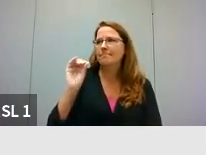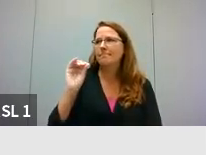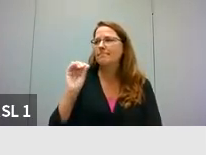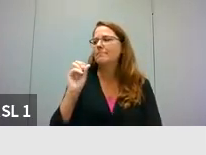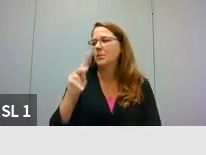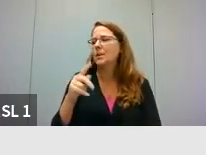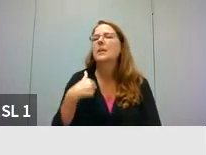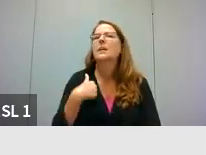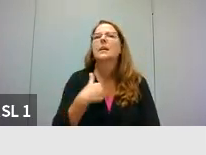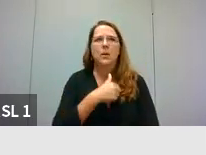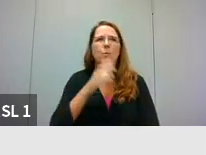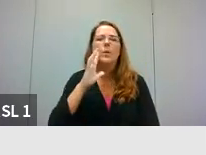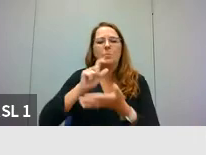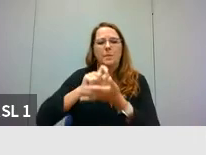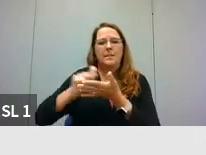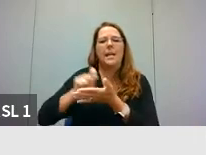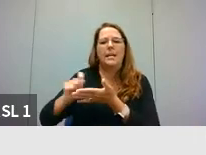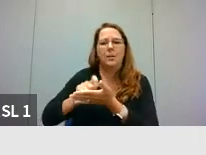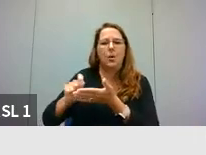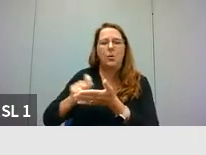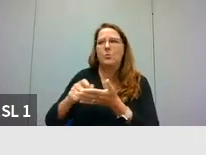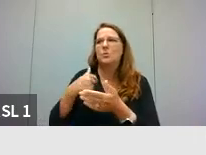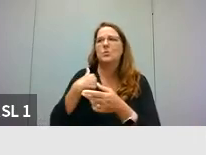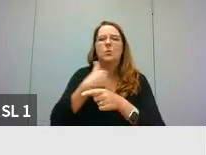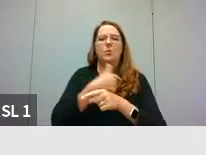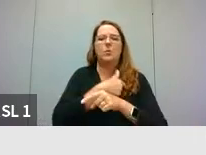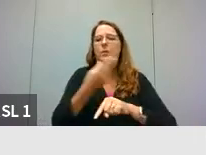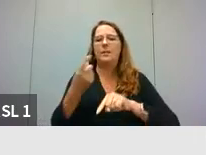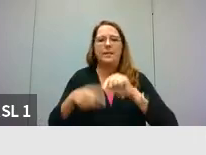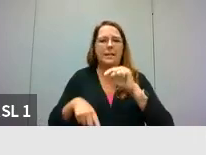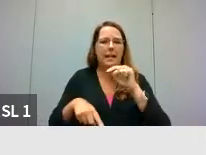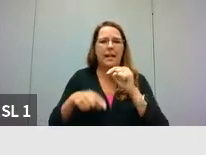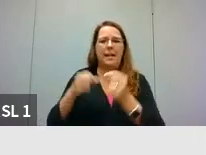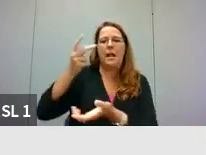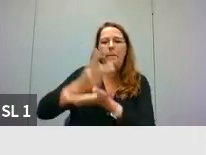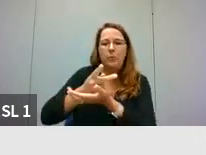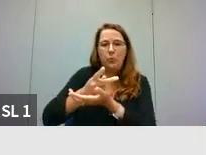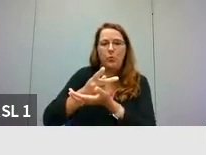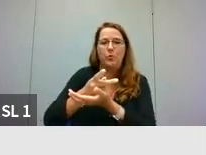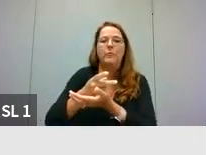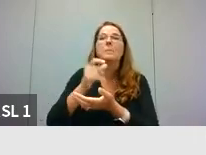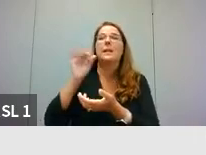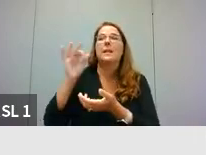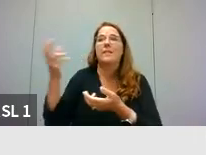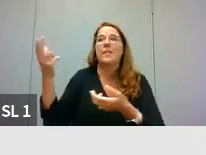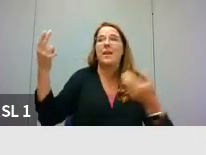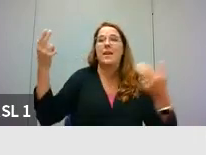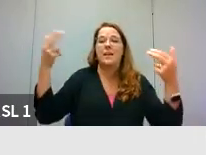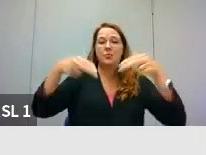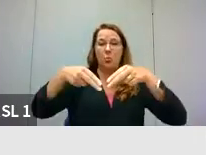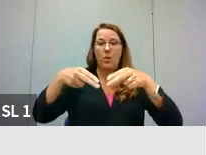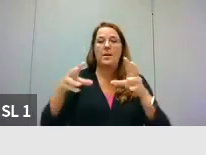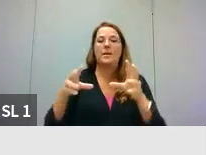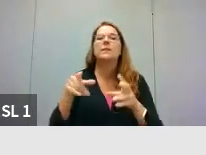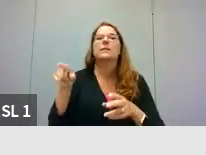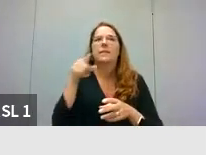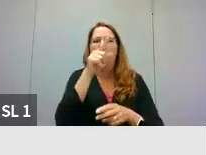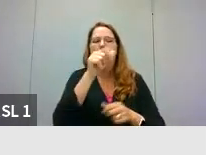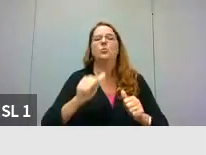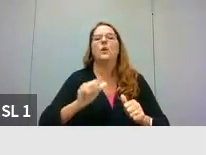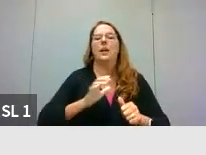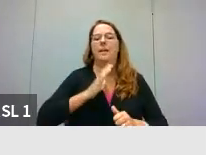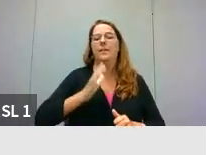Okay, well, we're gonna be taking notes, so we can't actually approve those, but if they hop on, you'll be able to